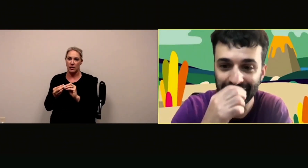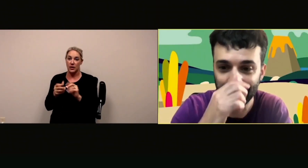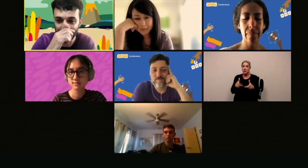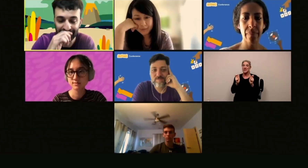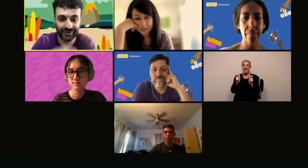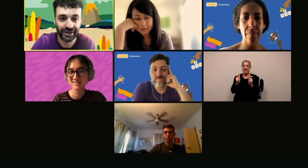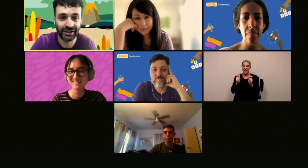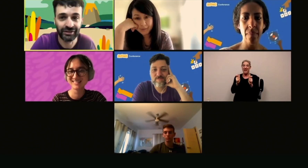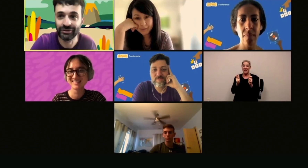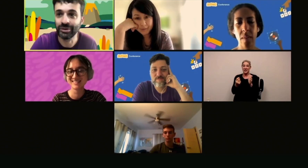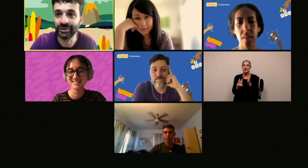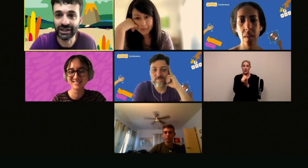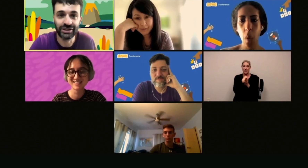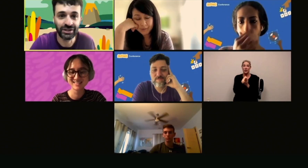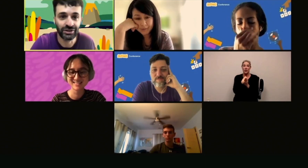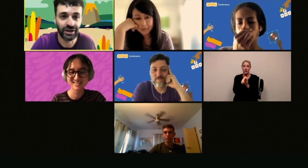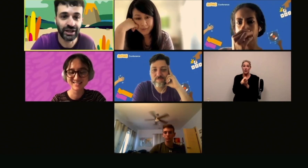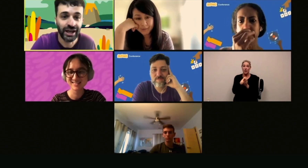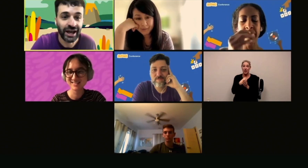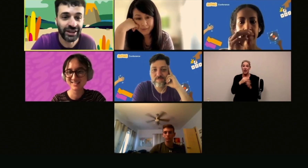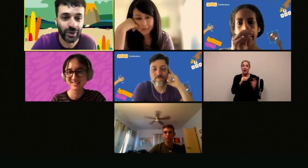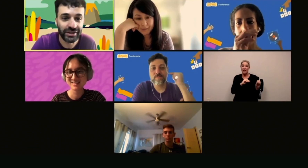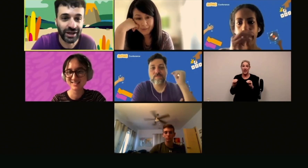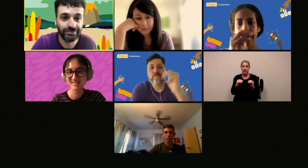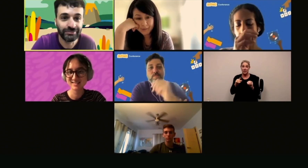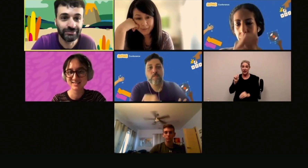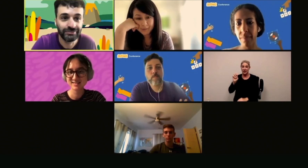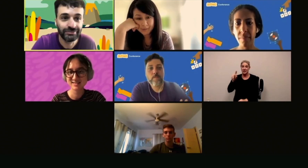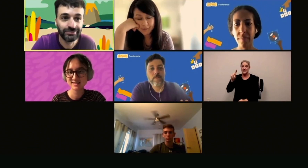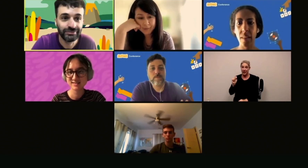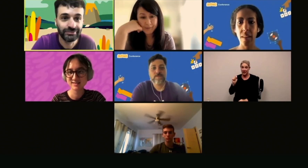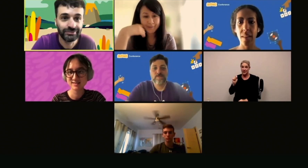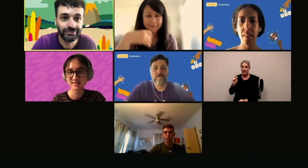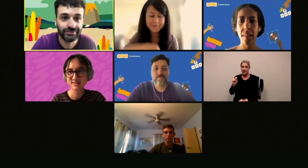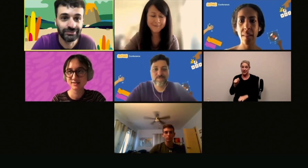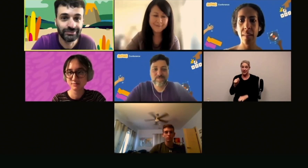animated text, but I'd love for people to get a chance to try that. I think we're out of time.